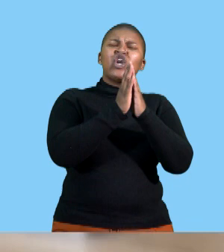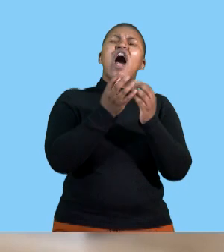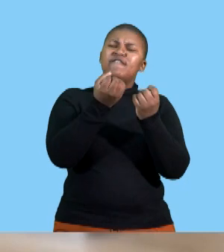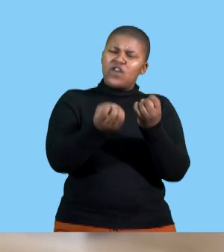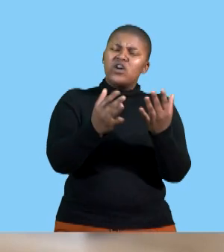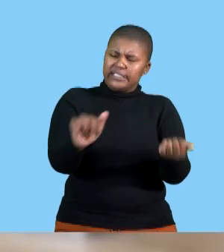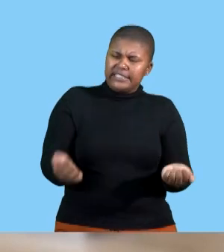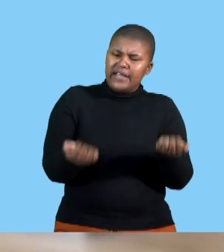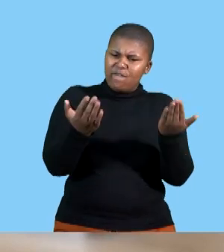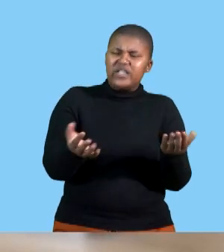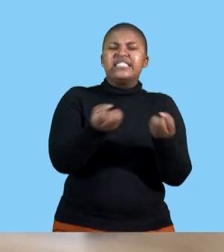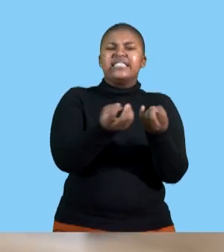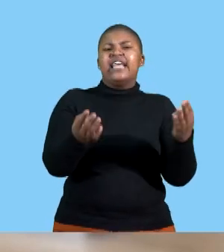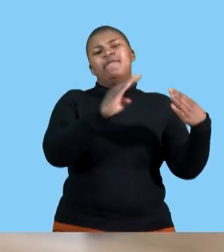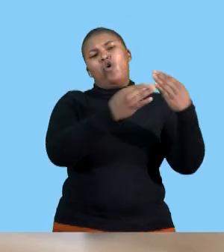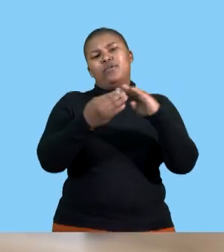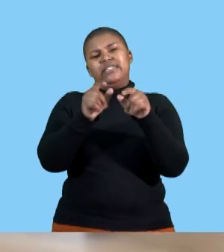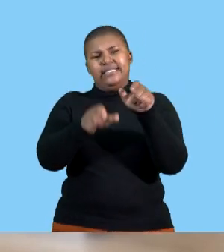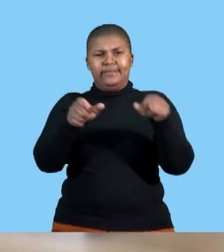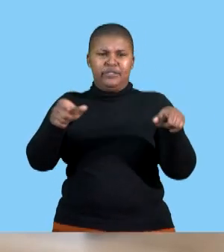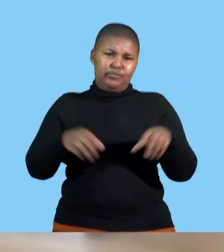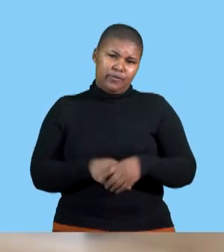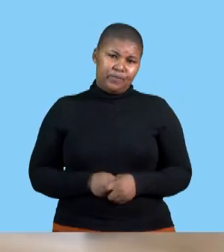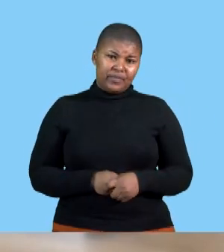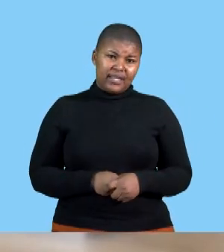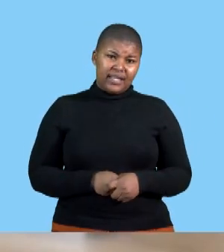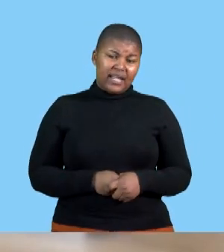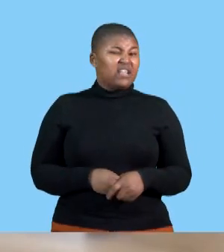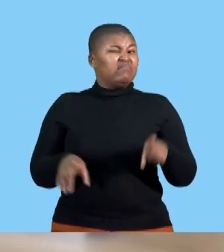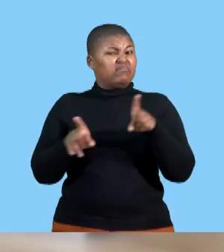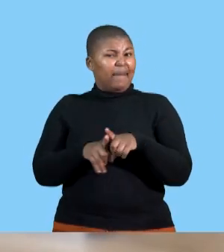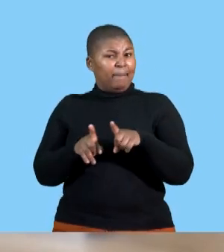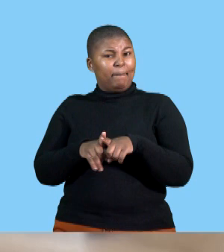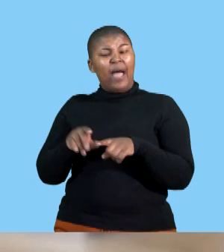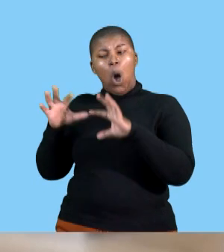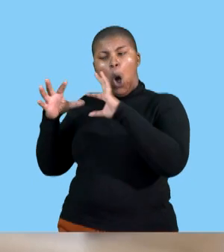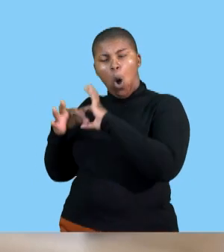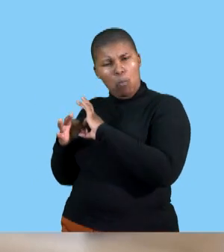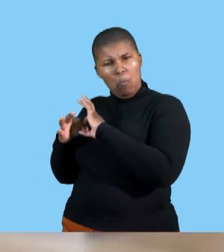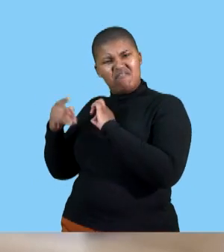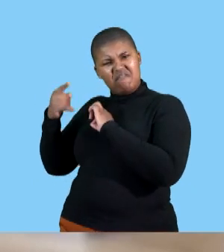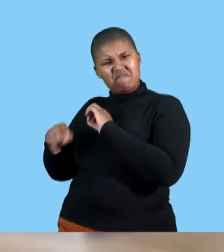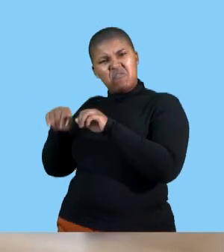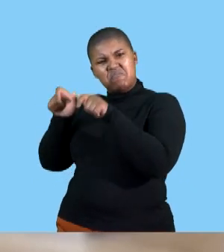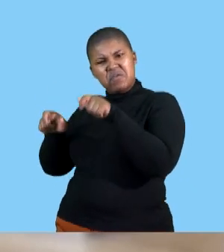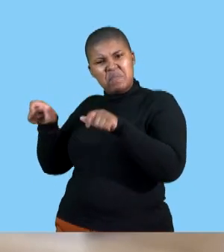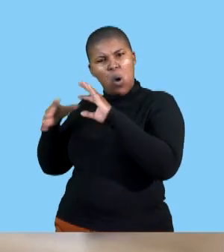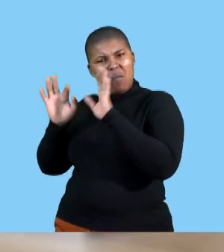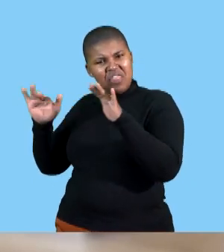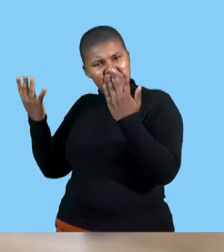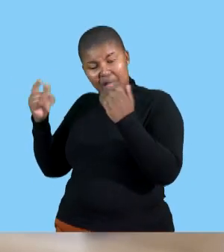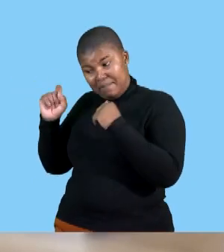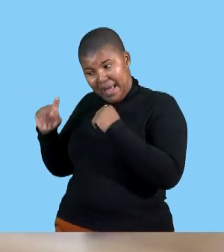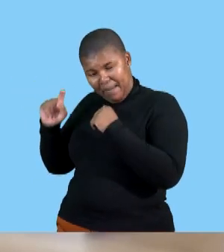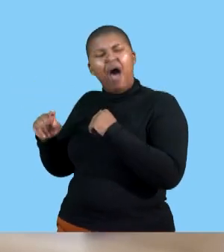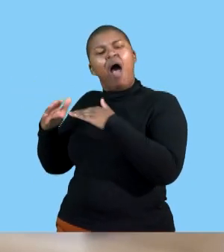assist, to render a service to the people of the community. Charity organizations, they are not operating for profit gains, but they are